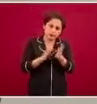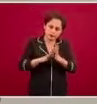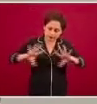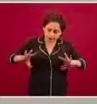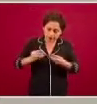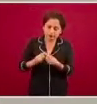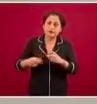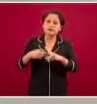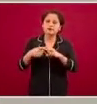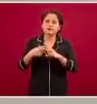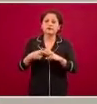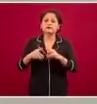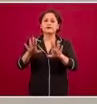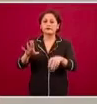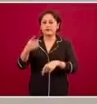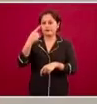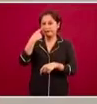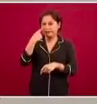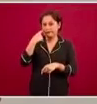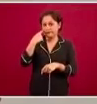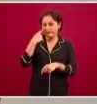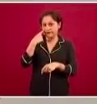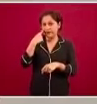larger. But this doesn't change